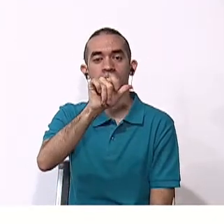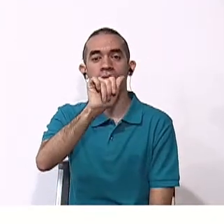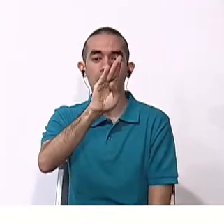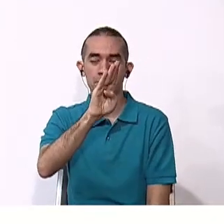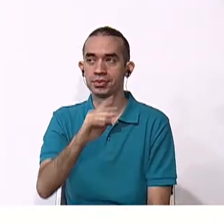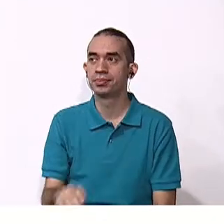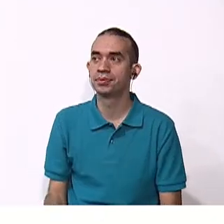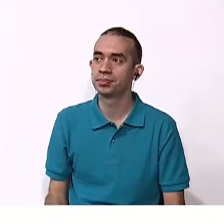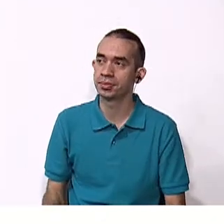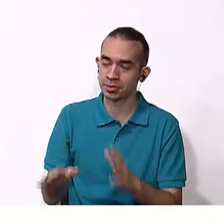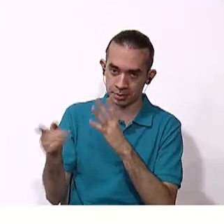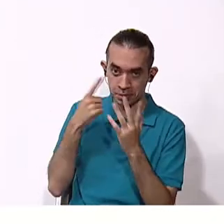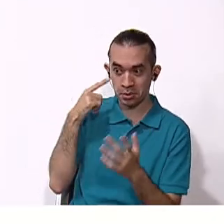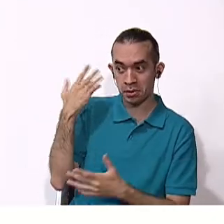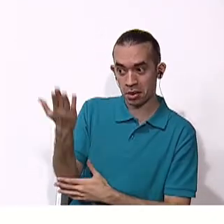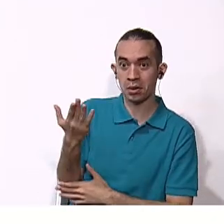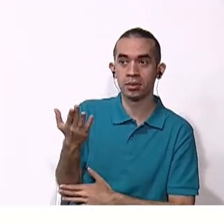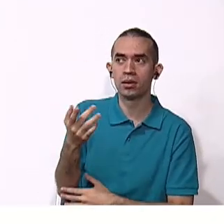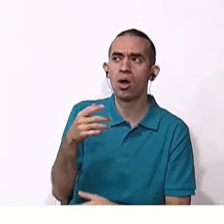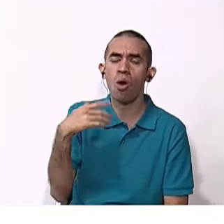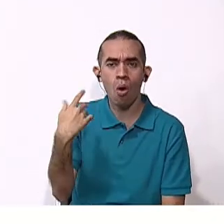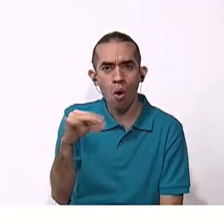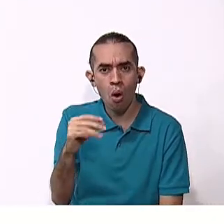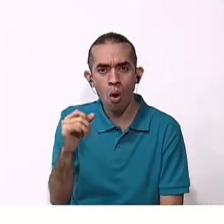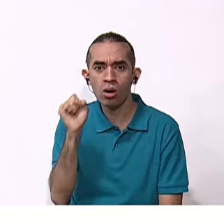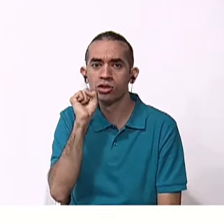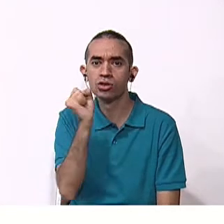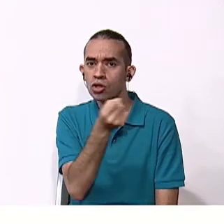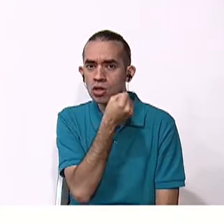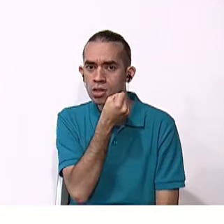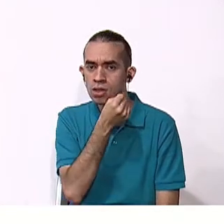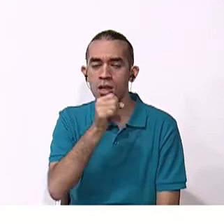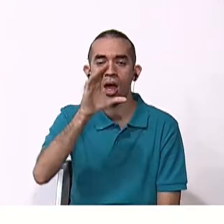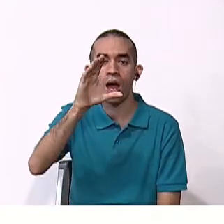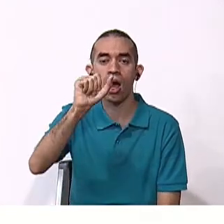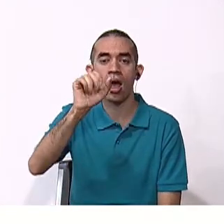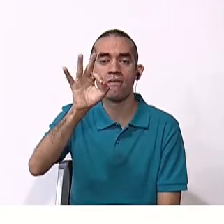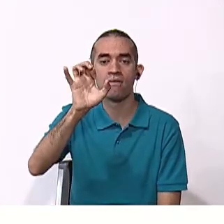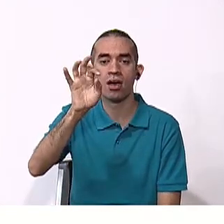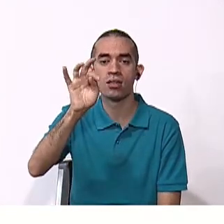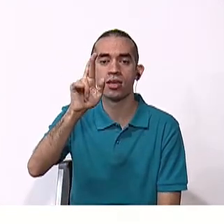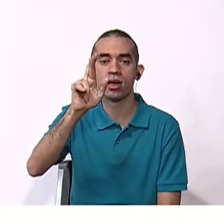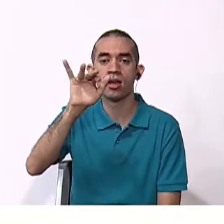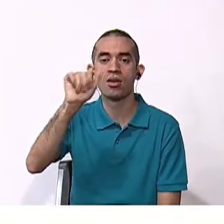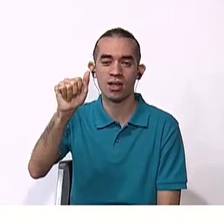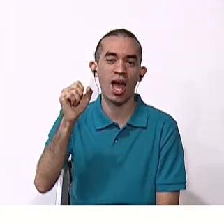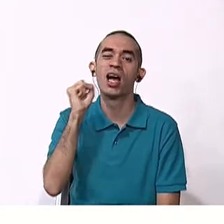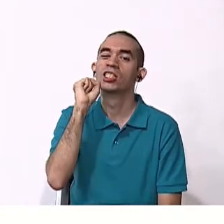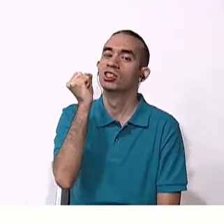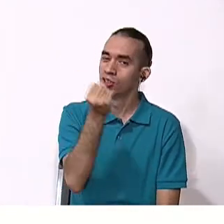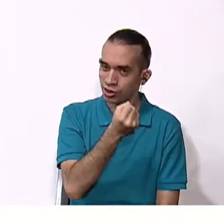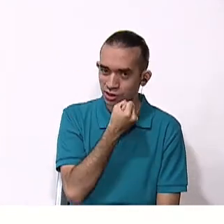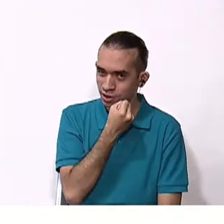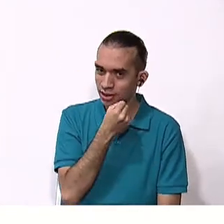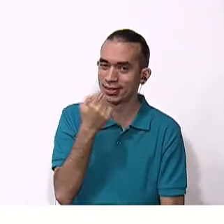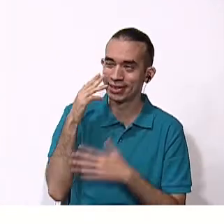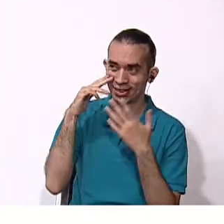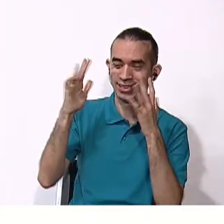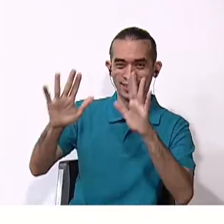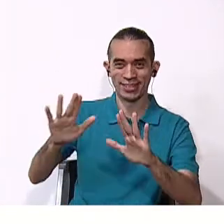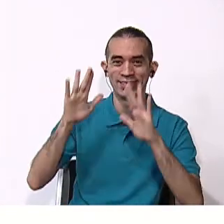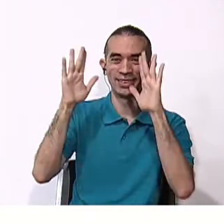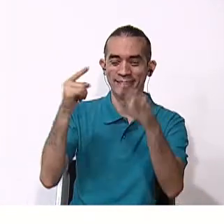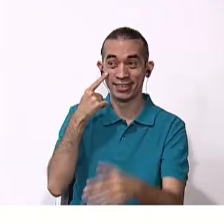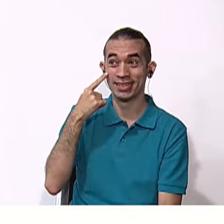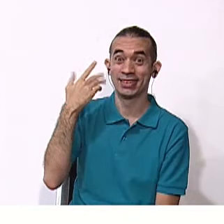And then we have, look, the cafeteria. This is the cafeteria.